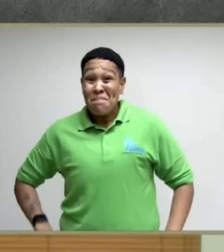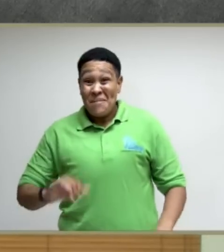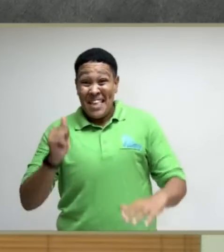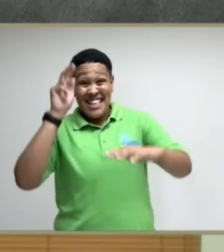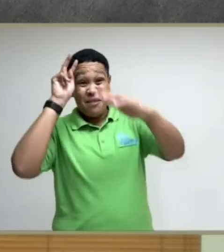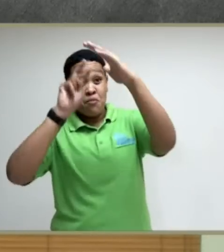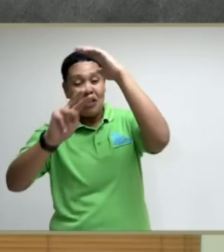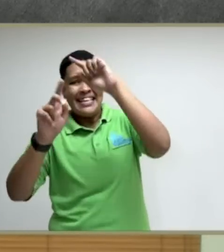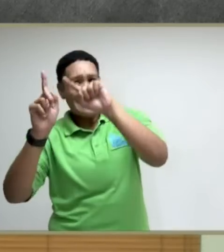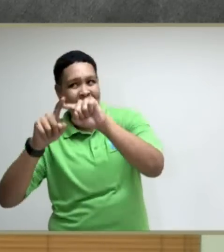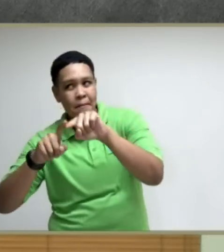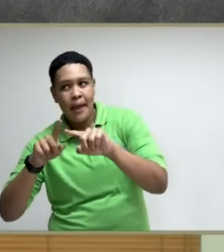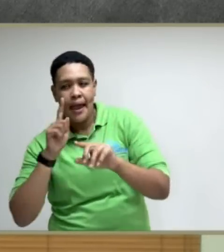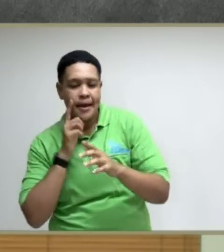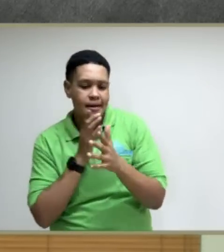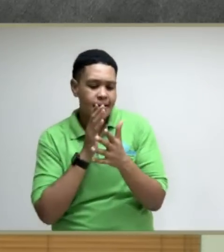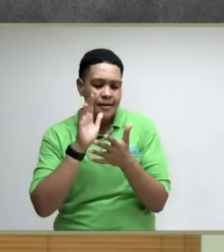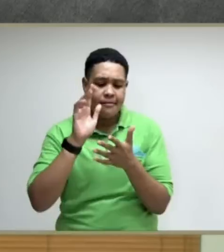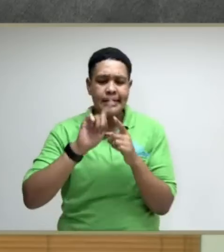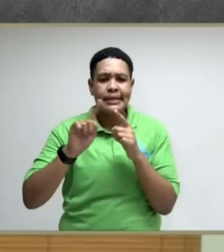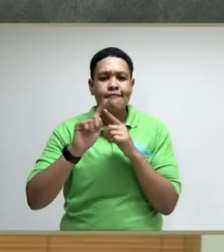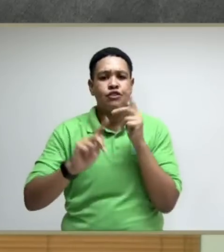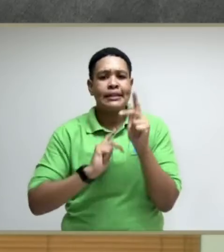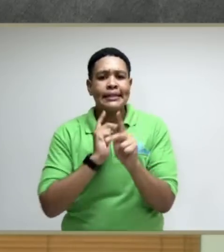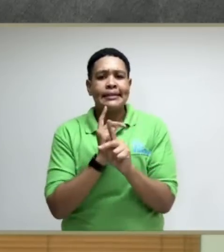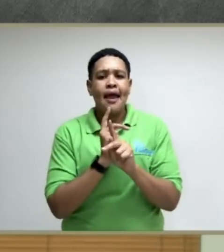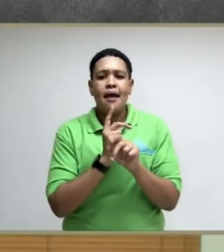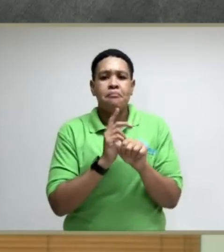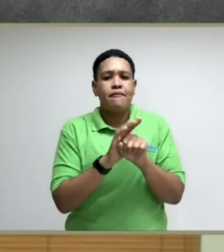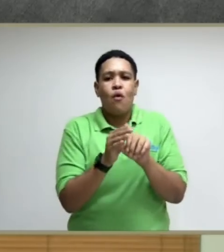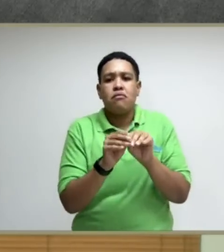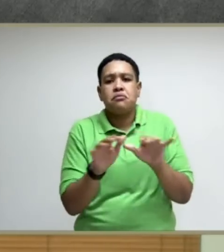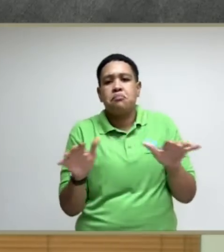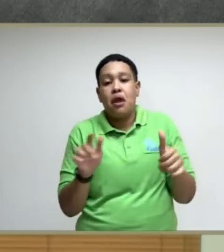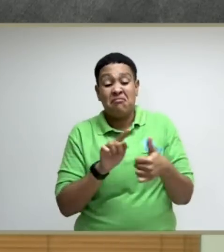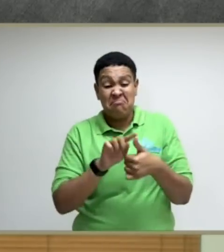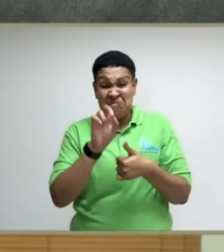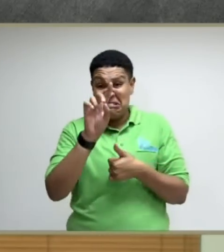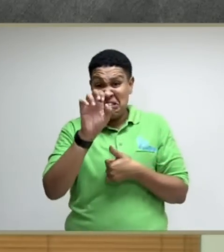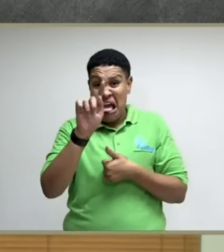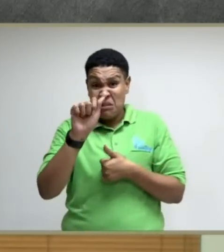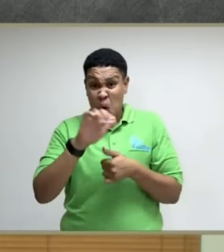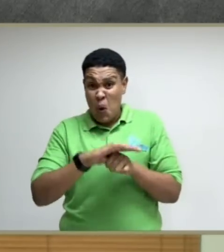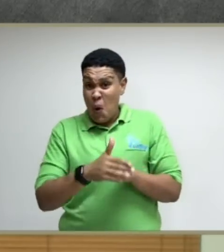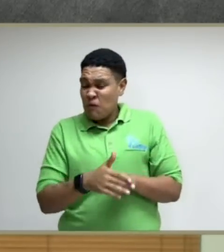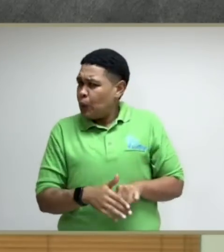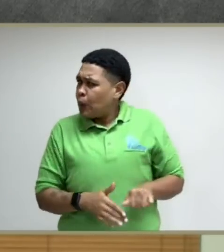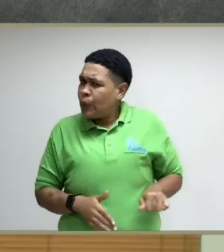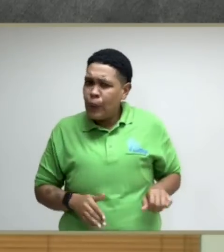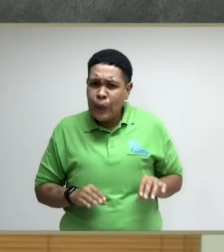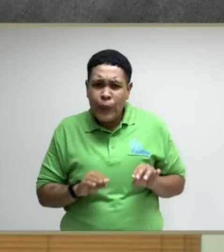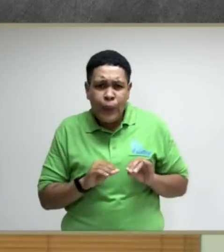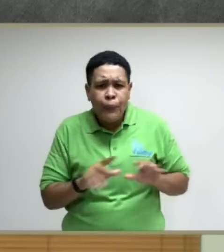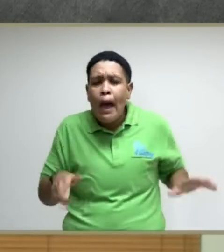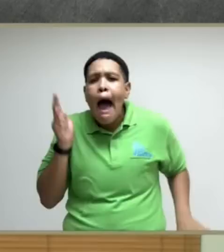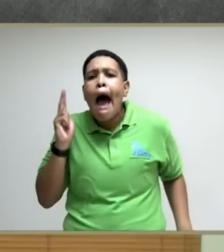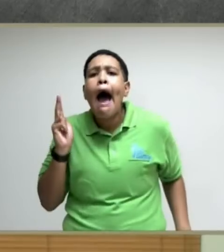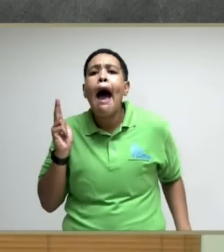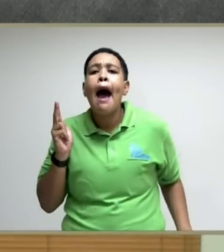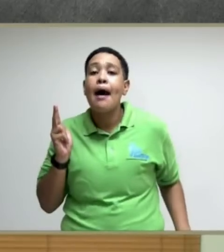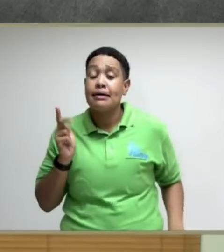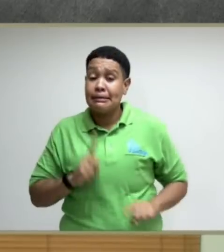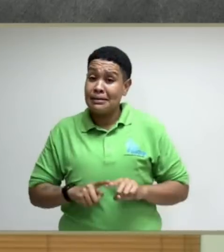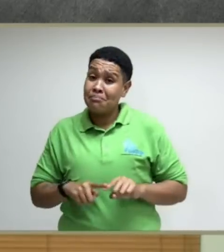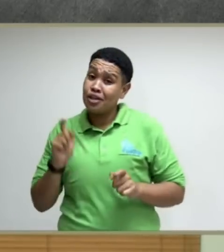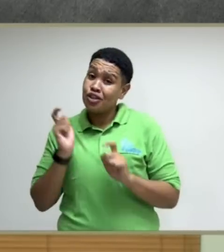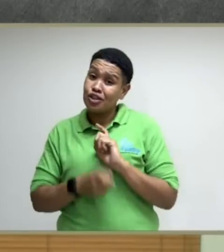circulation. Delta is very, very transmissible, and so that can change how long we take to go down.